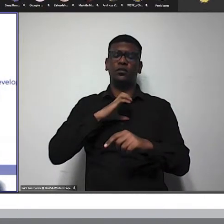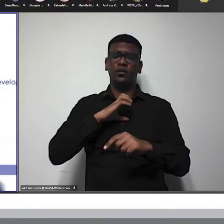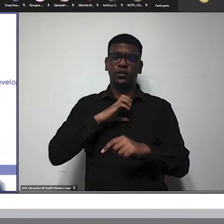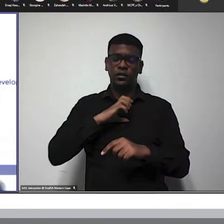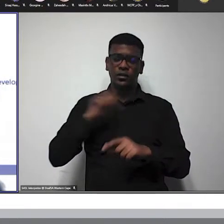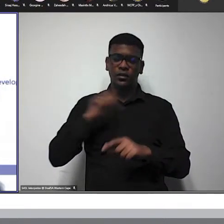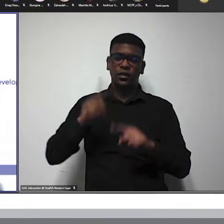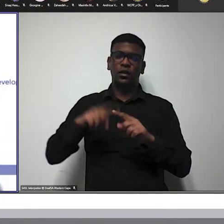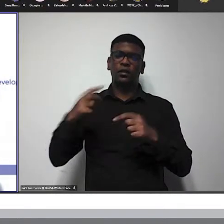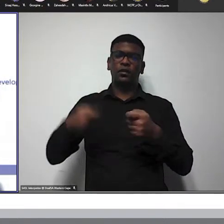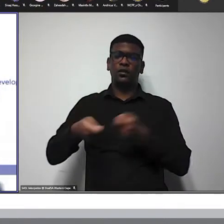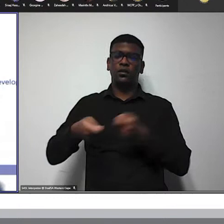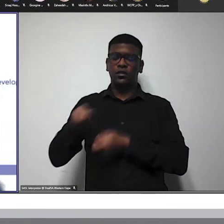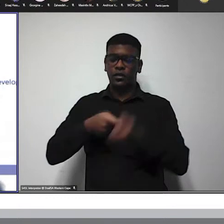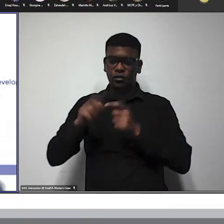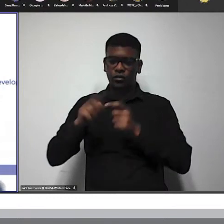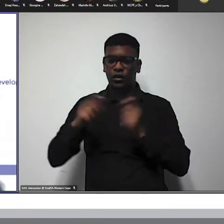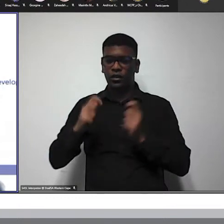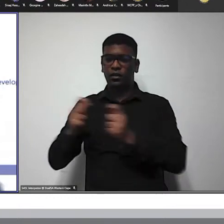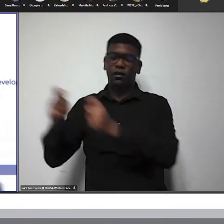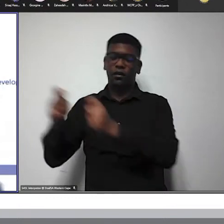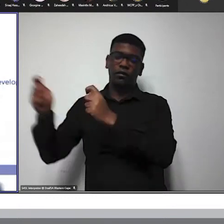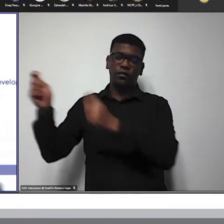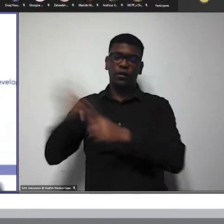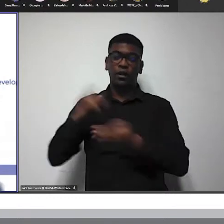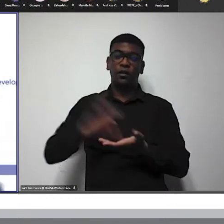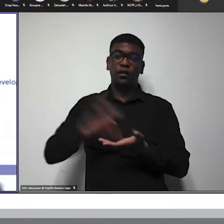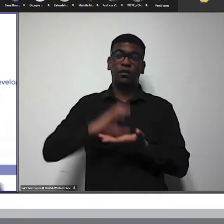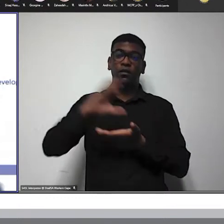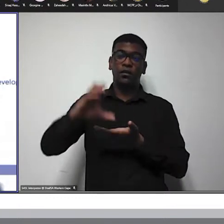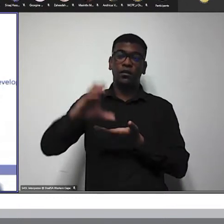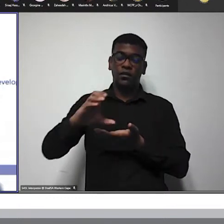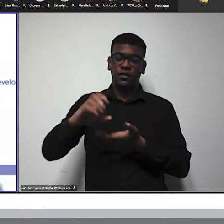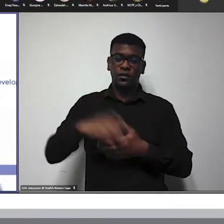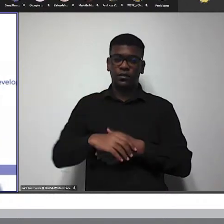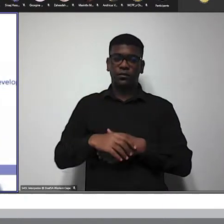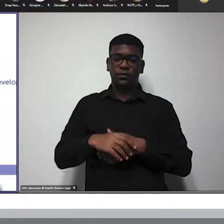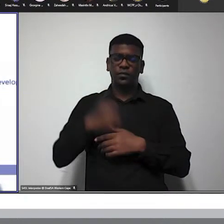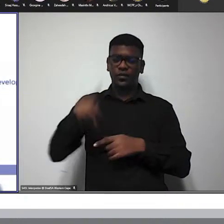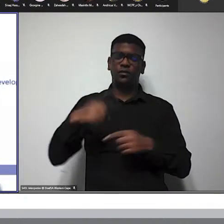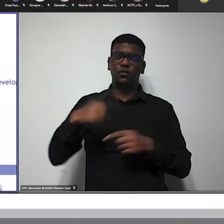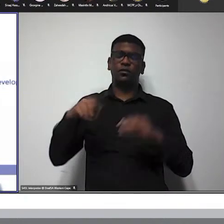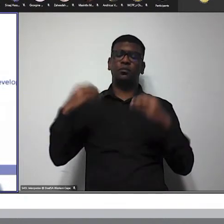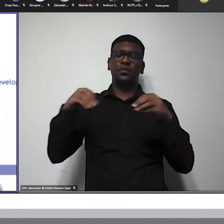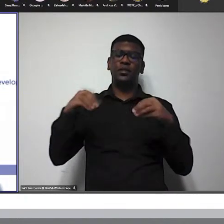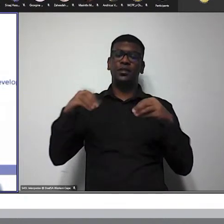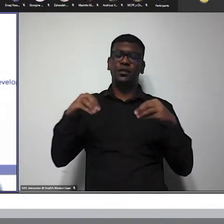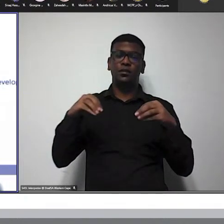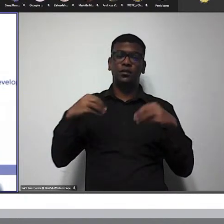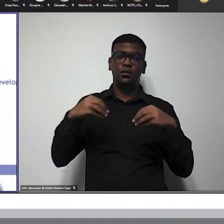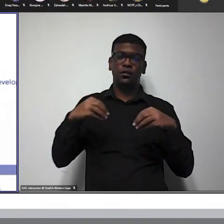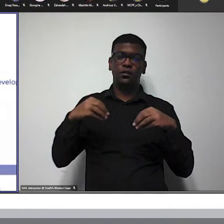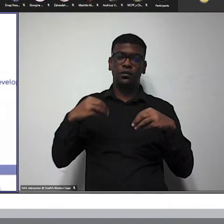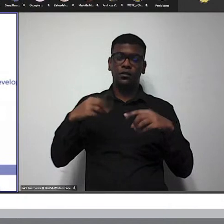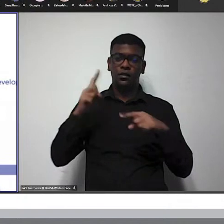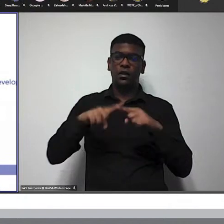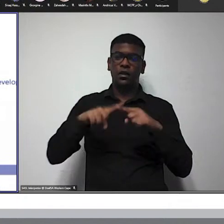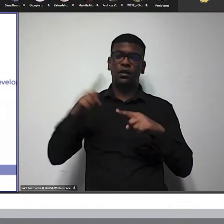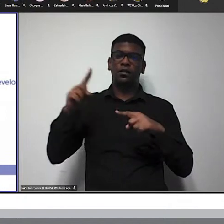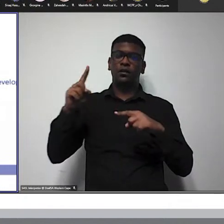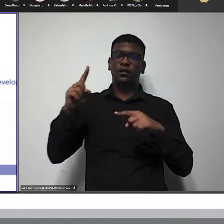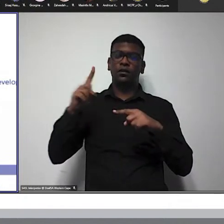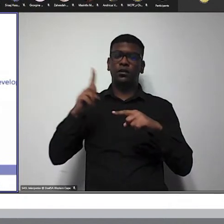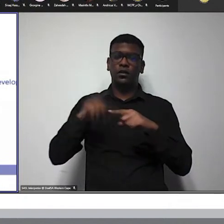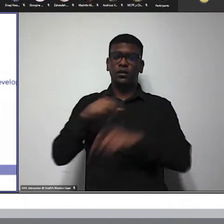trade, travel, and an investment perspective. So that's very much in terms of the type of businesses that and key stakeholders